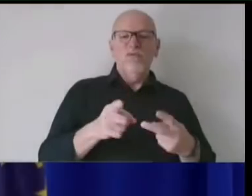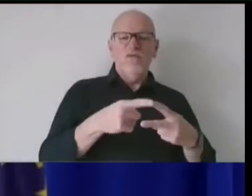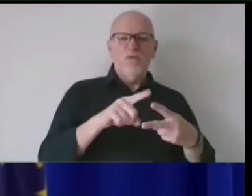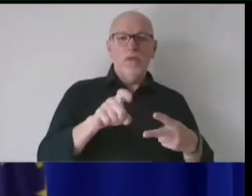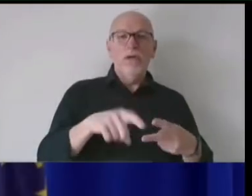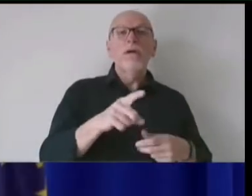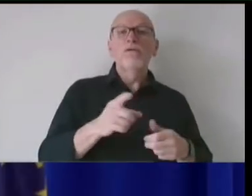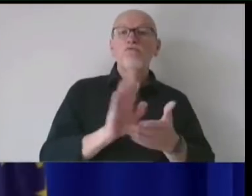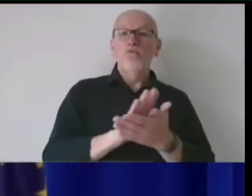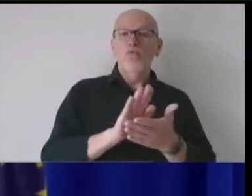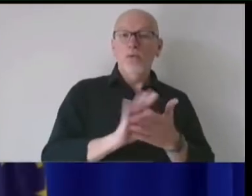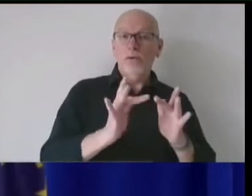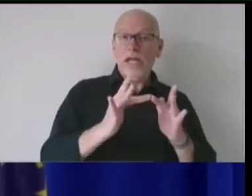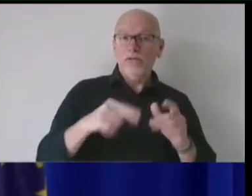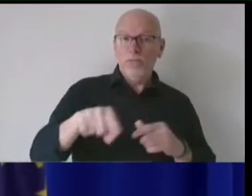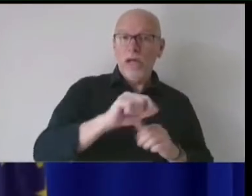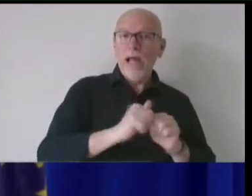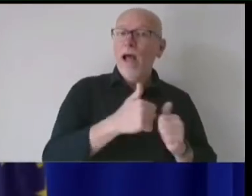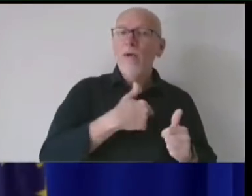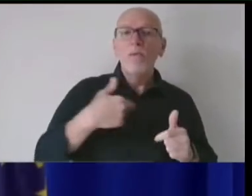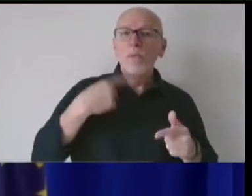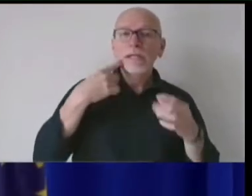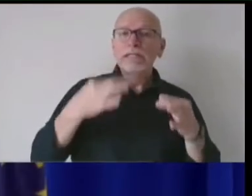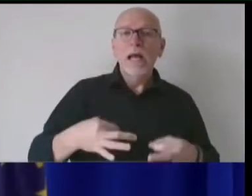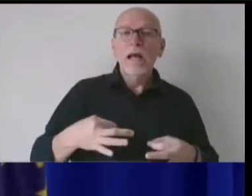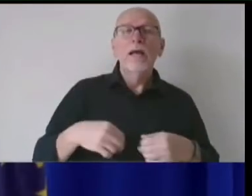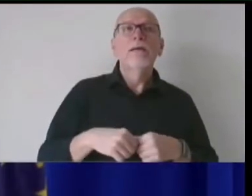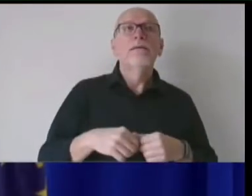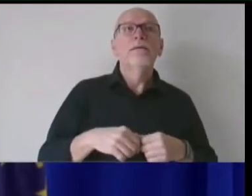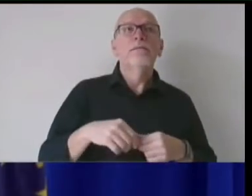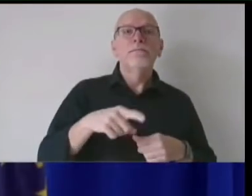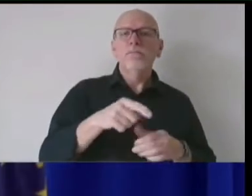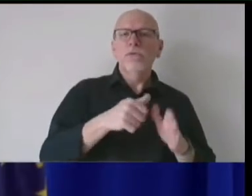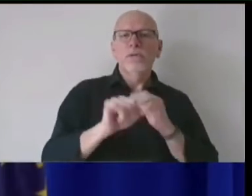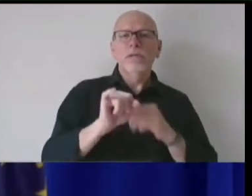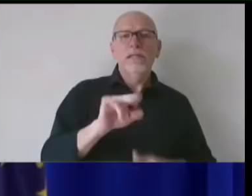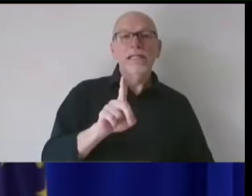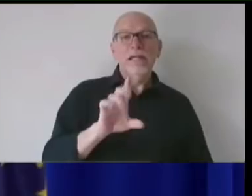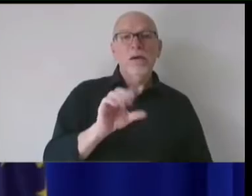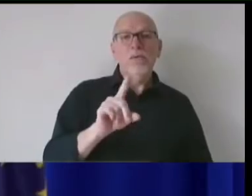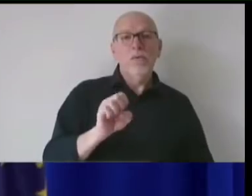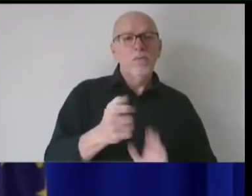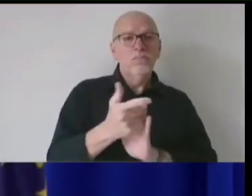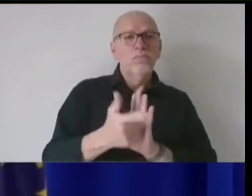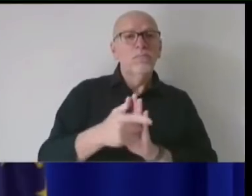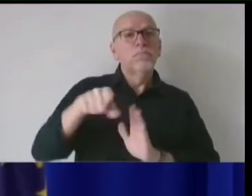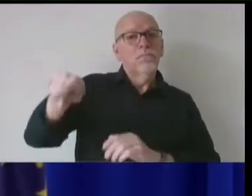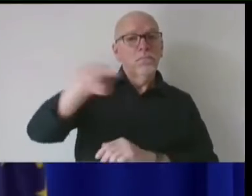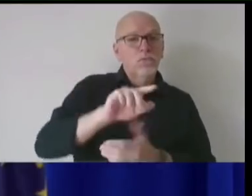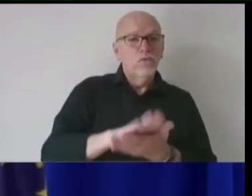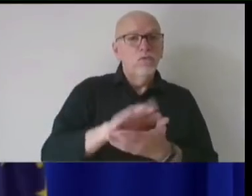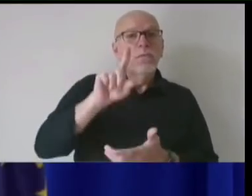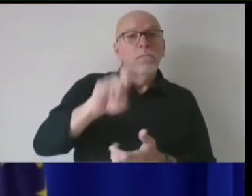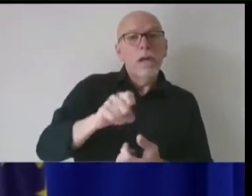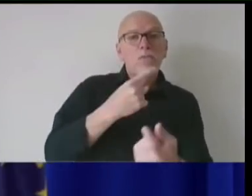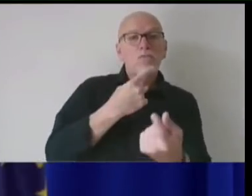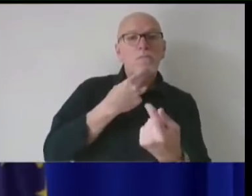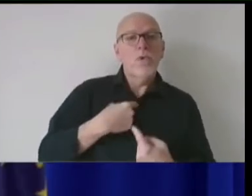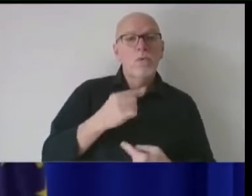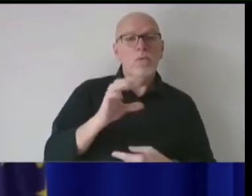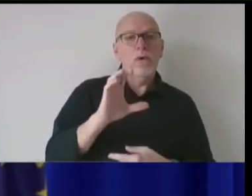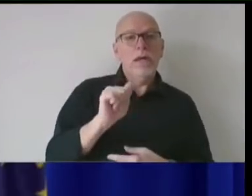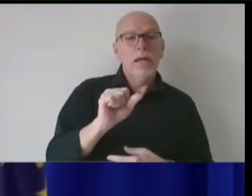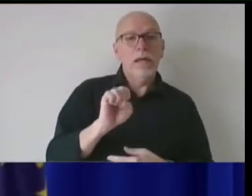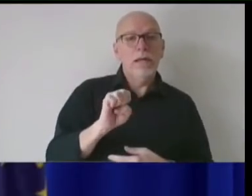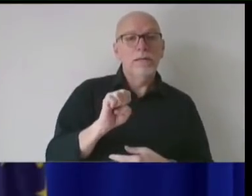that we decided, it is under Indiana code that you are supposed to report a case in a